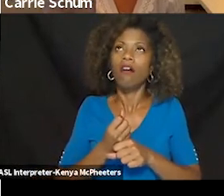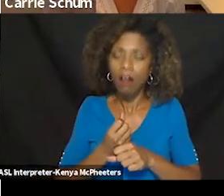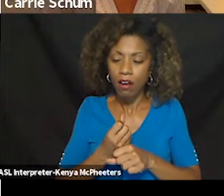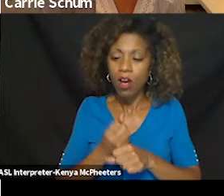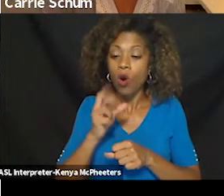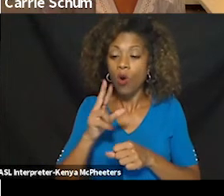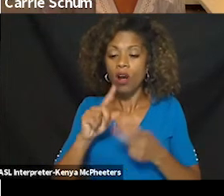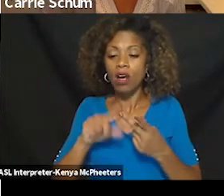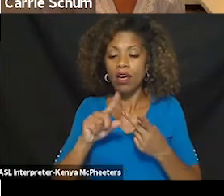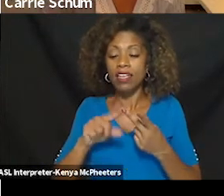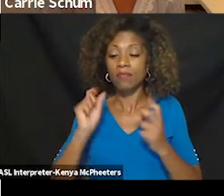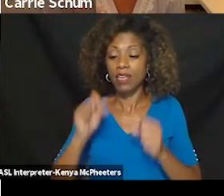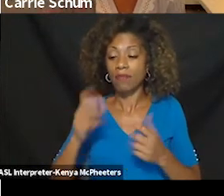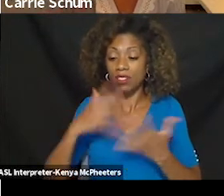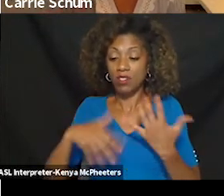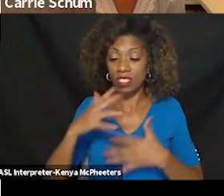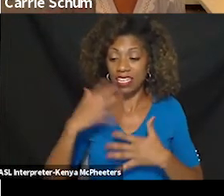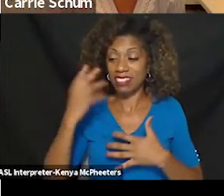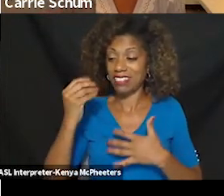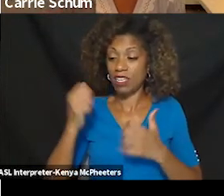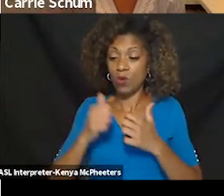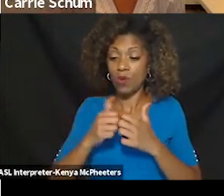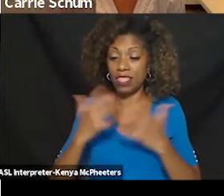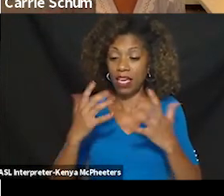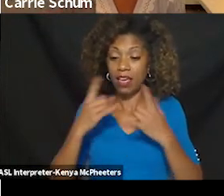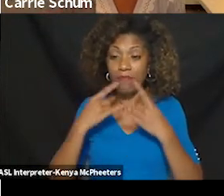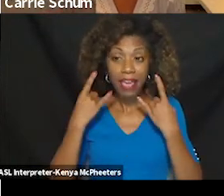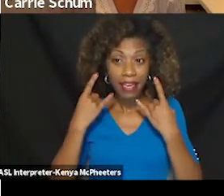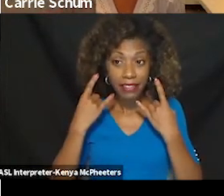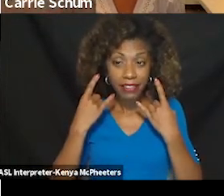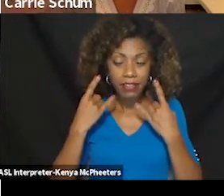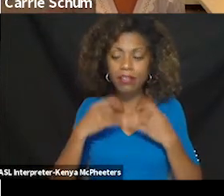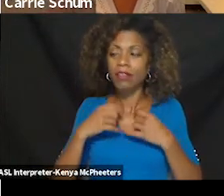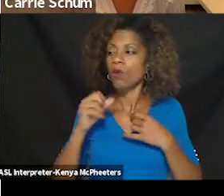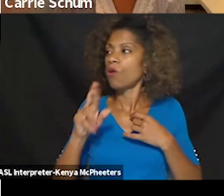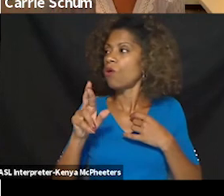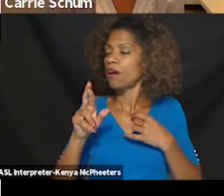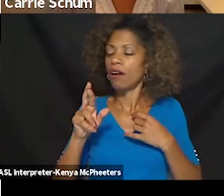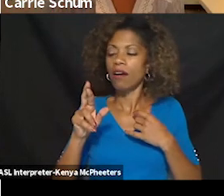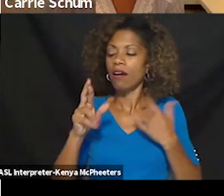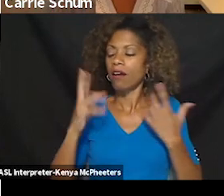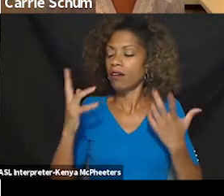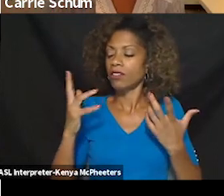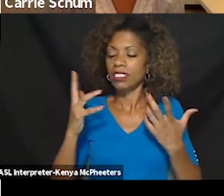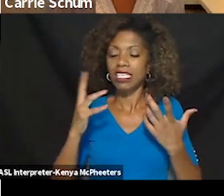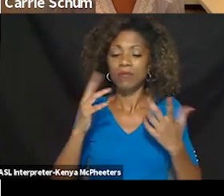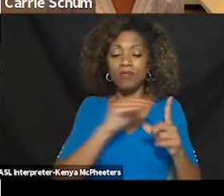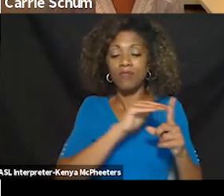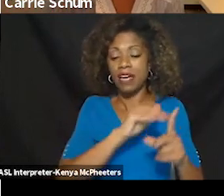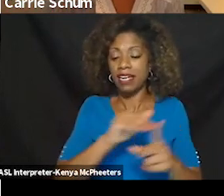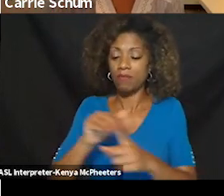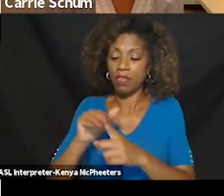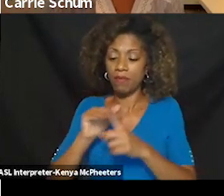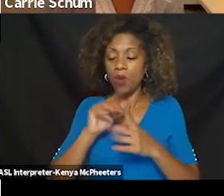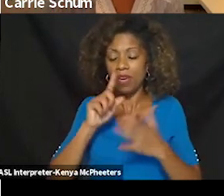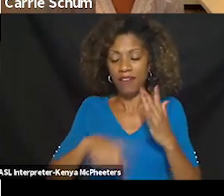go visit family you haven't seen, hugely, hugely important to people, and just keep reminding people of those was the way to get